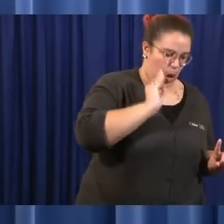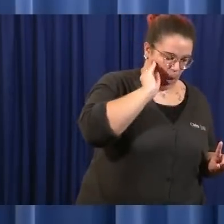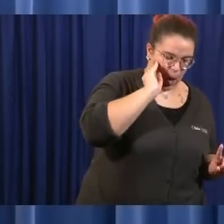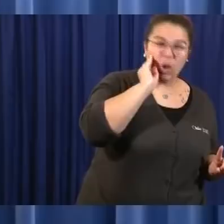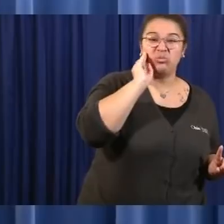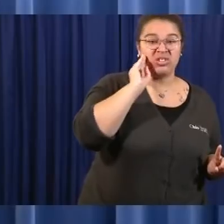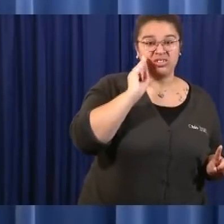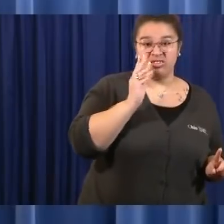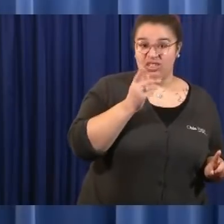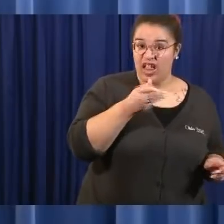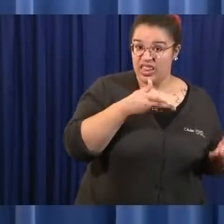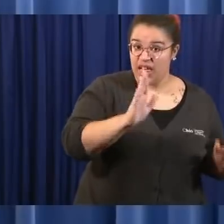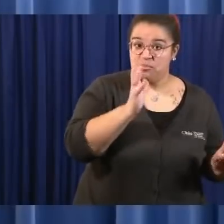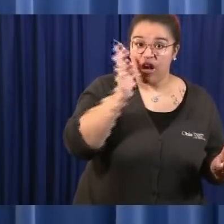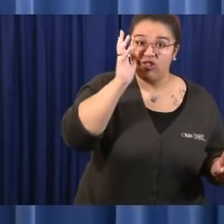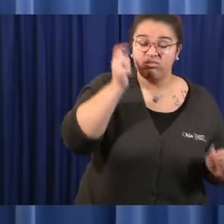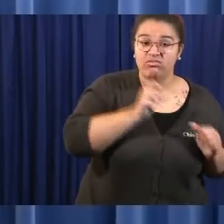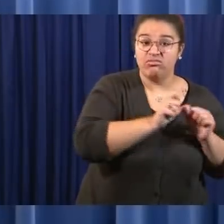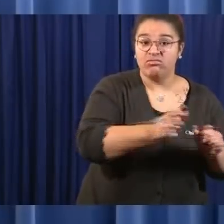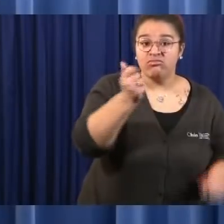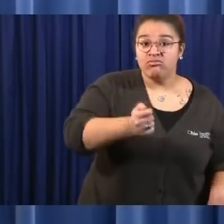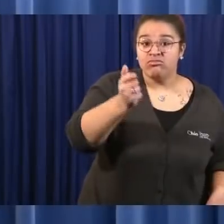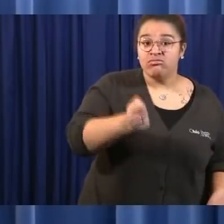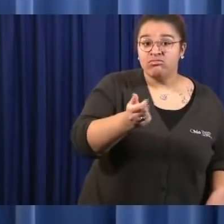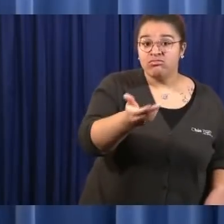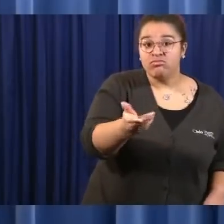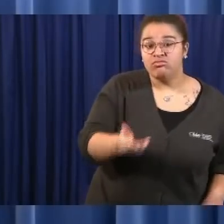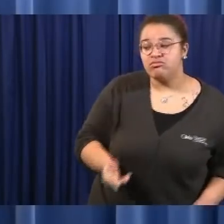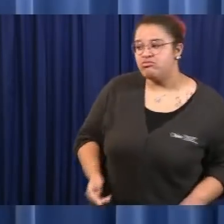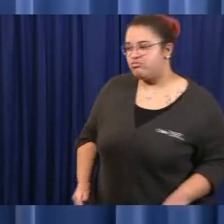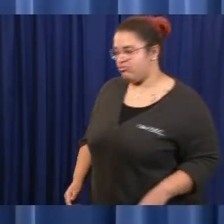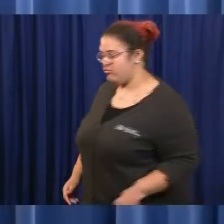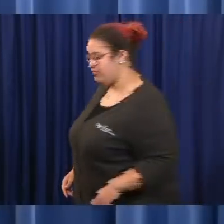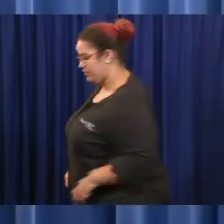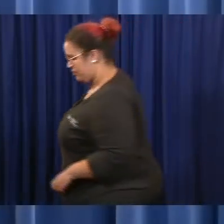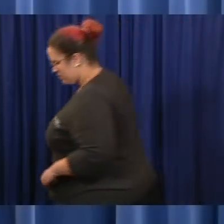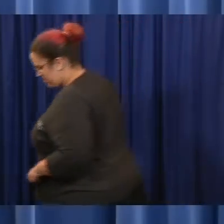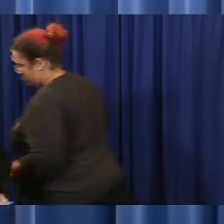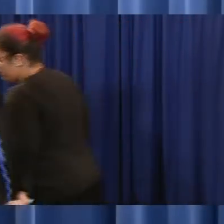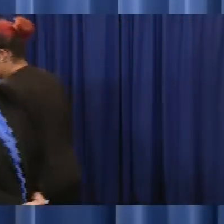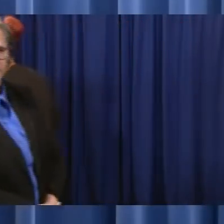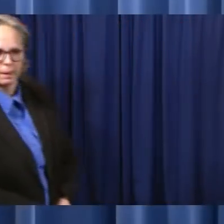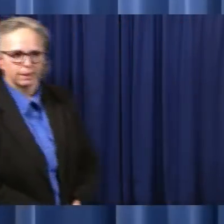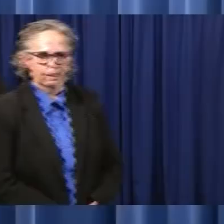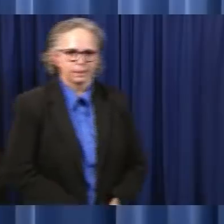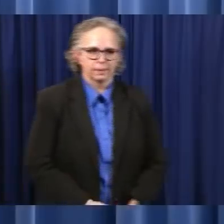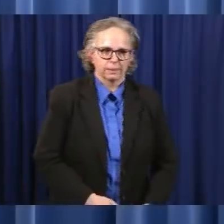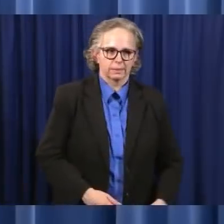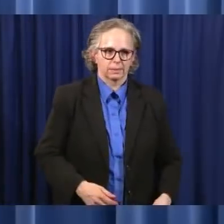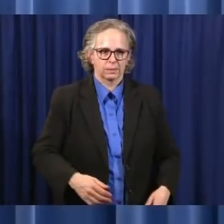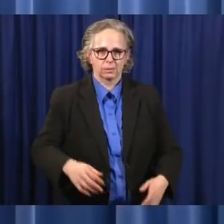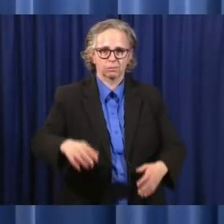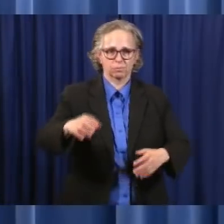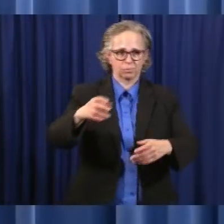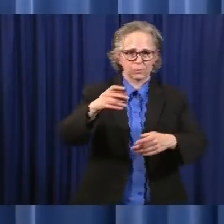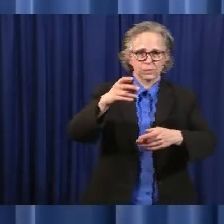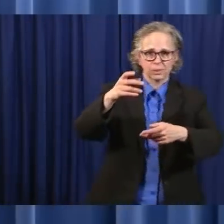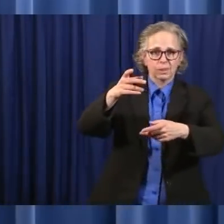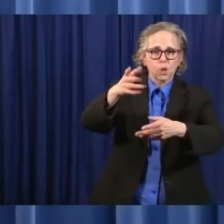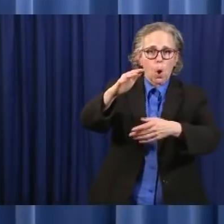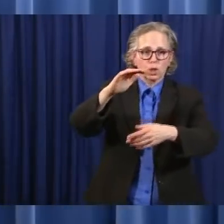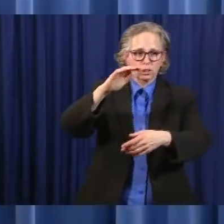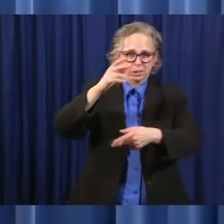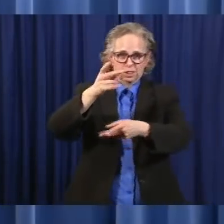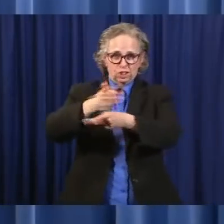child to the child care, that's obviously a parental decision, but what my obligation